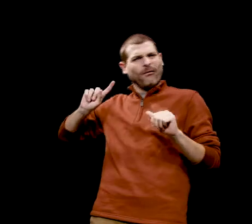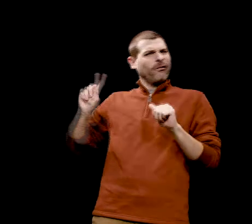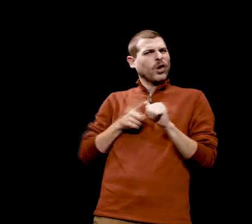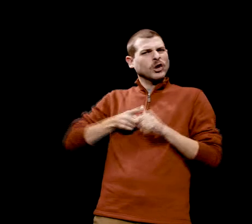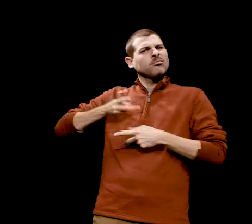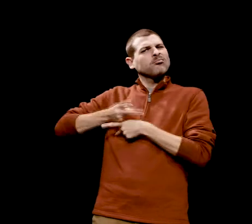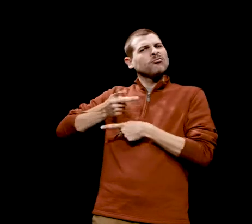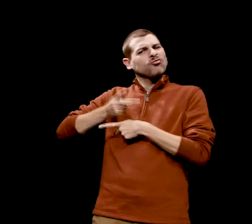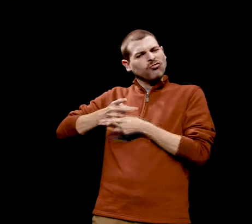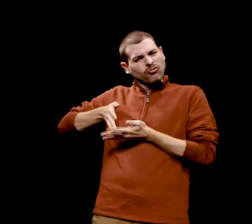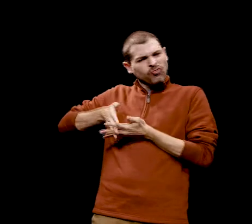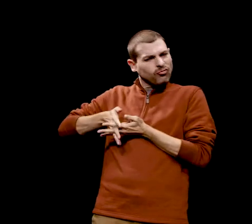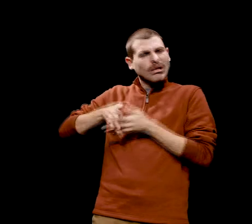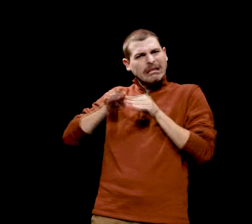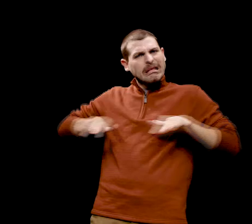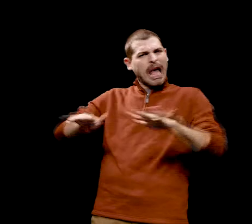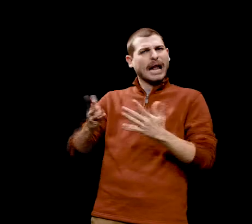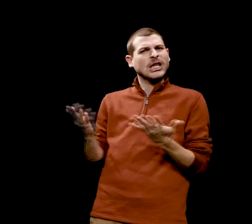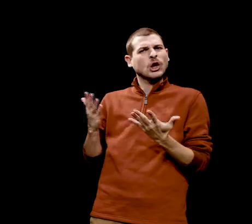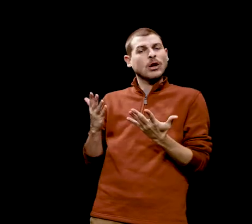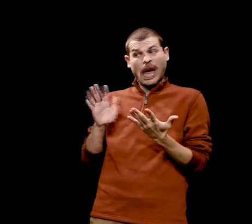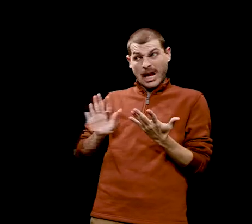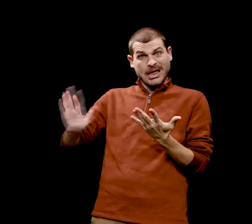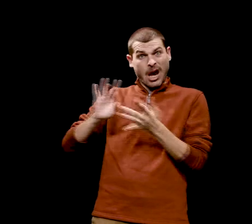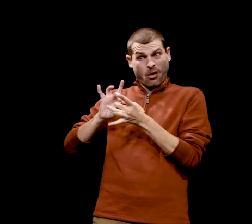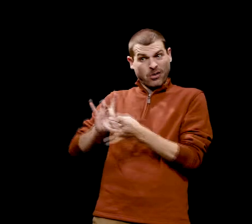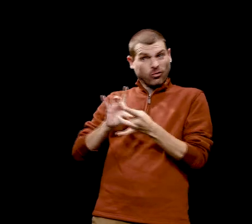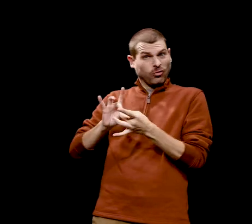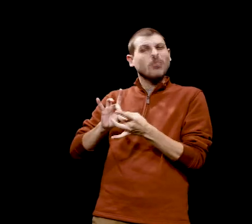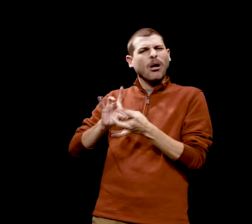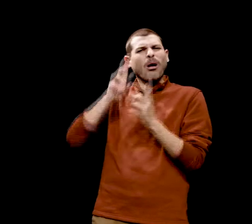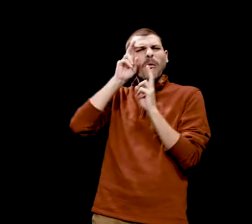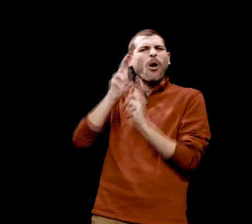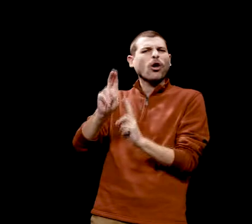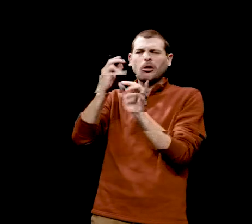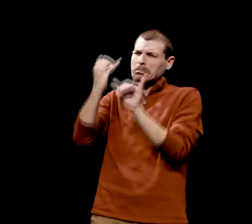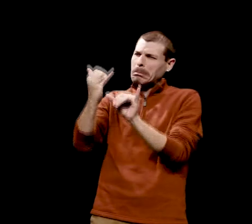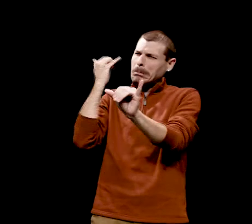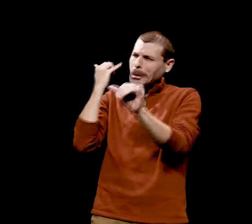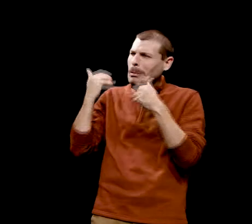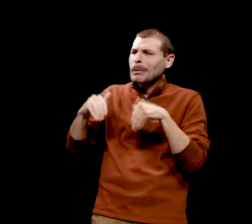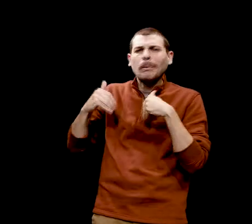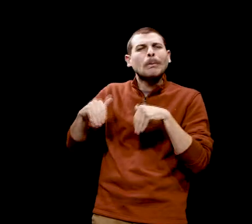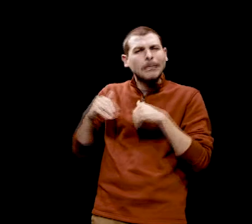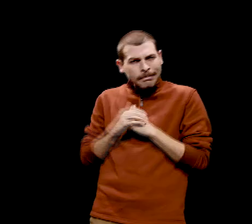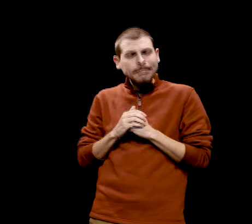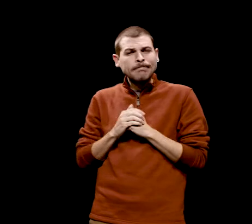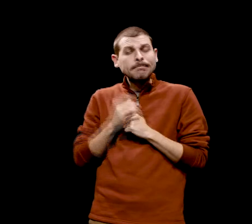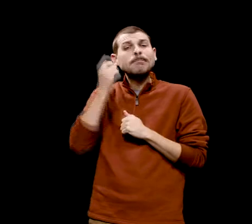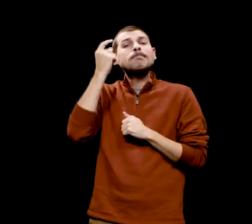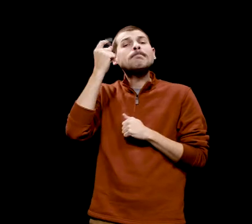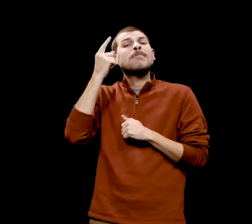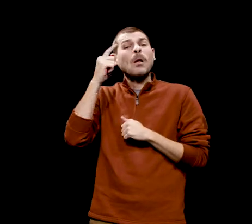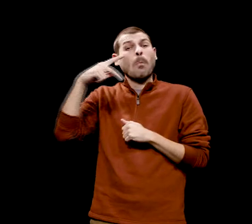the enduring relationship between the land and the people since time immemorial. We would also like to acknowledge that